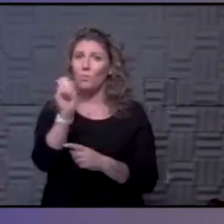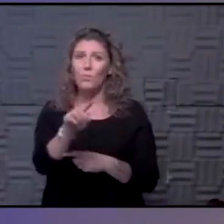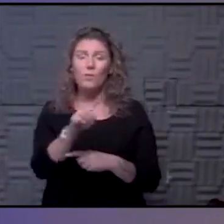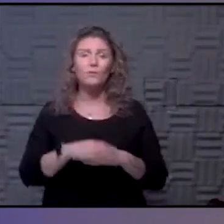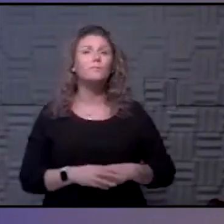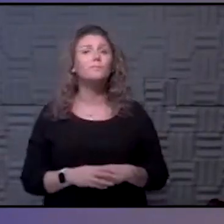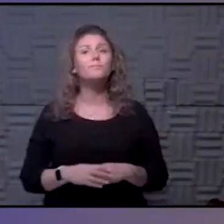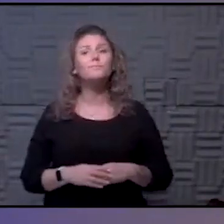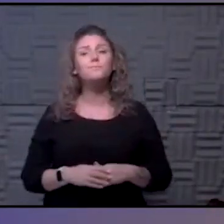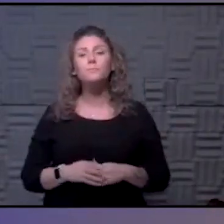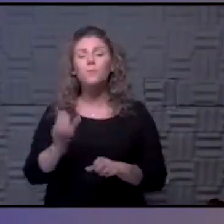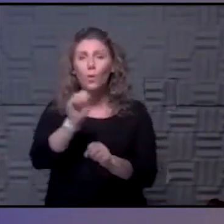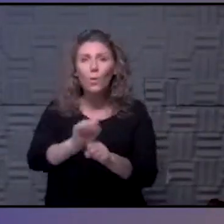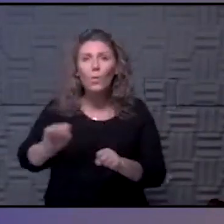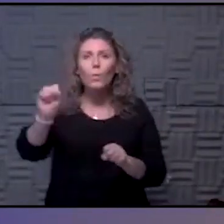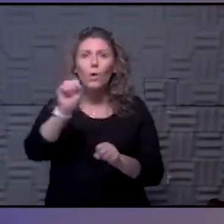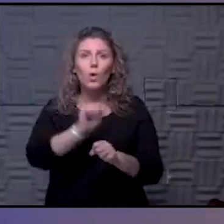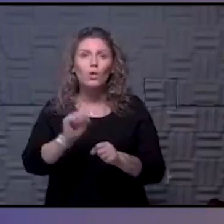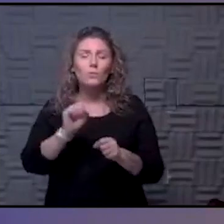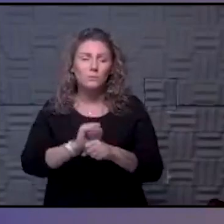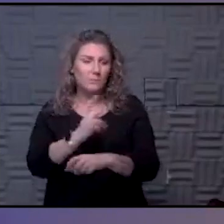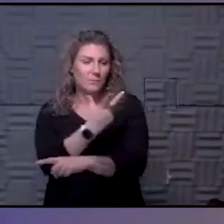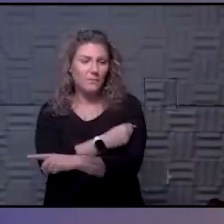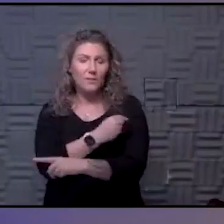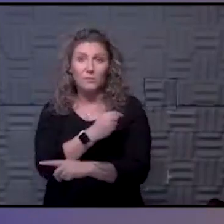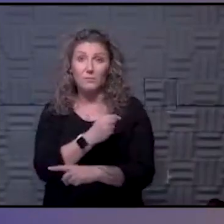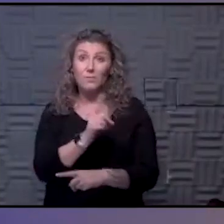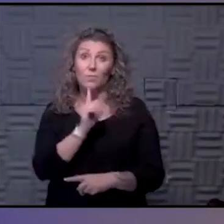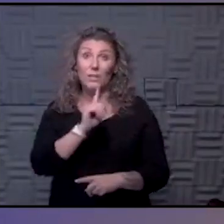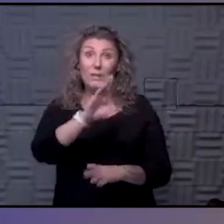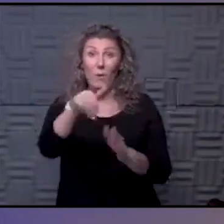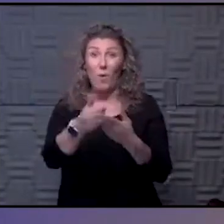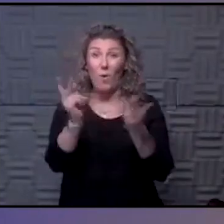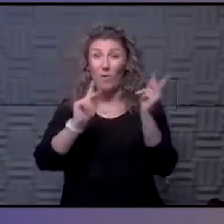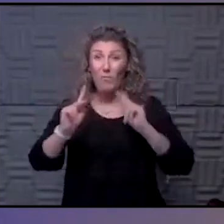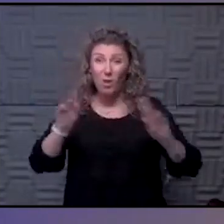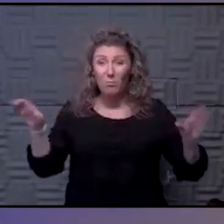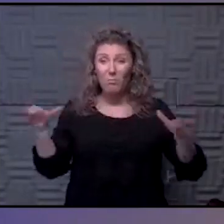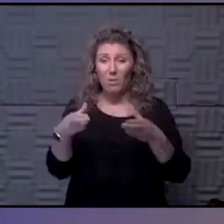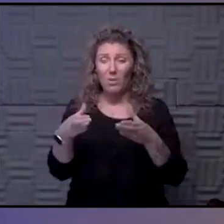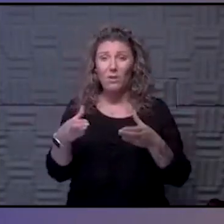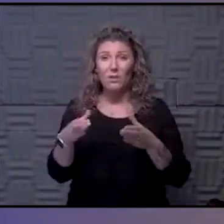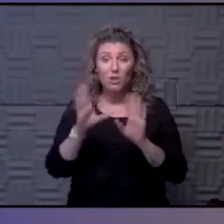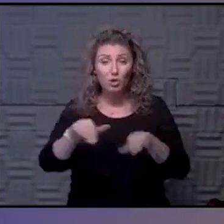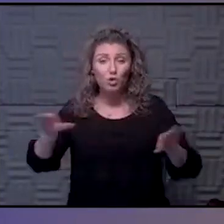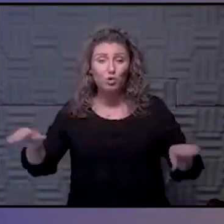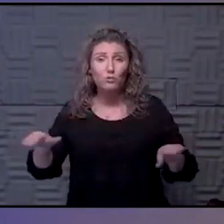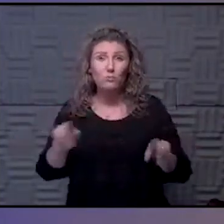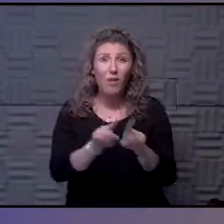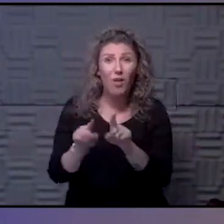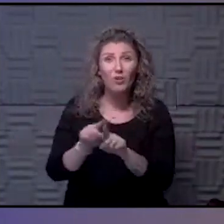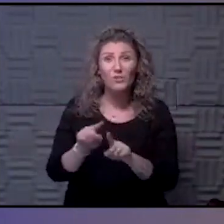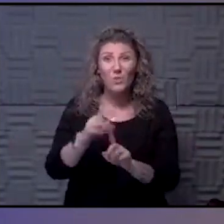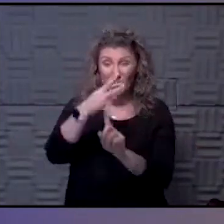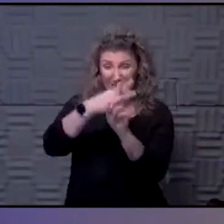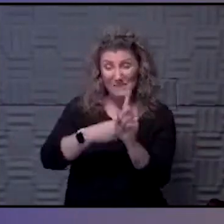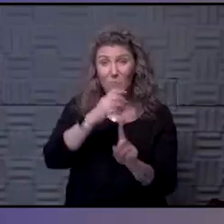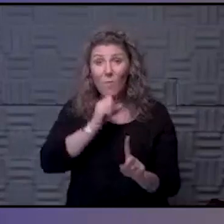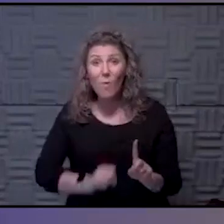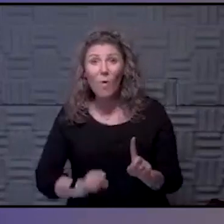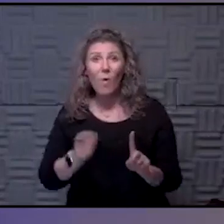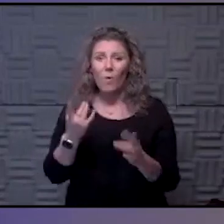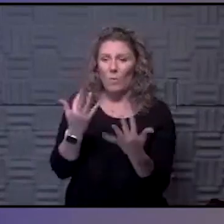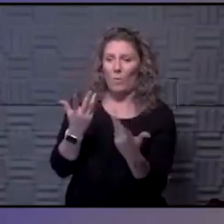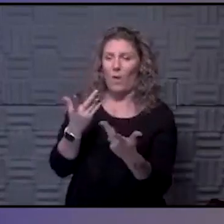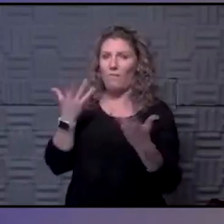certainly working to be able to vaccinate the whole population, even children as young as 6 months. We're waiting for